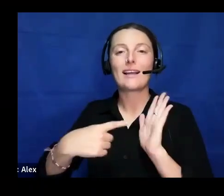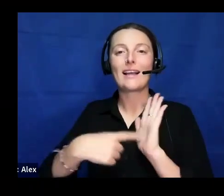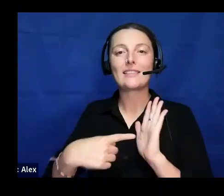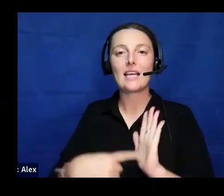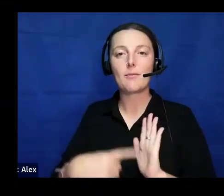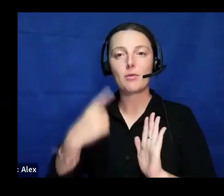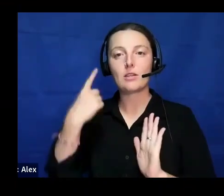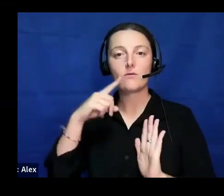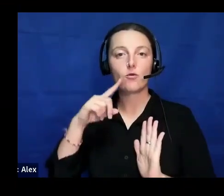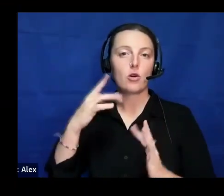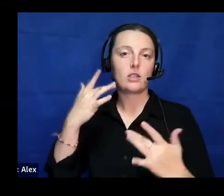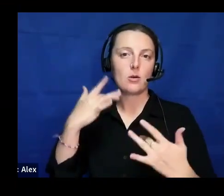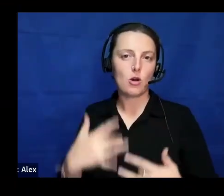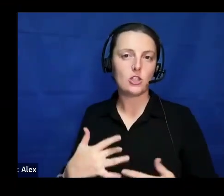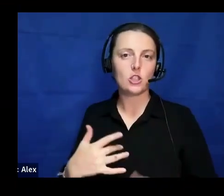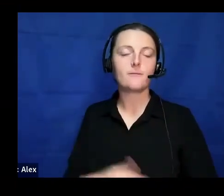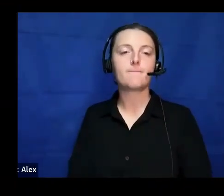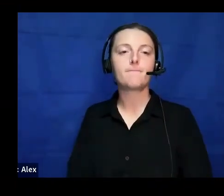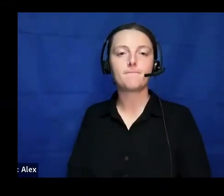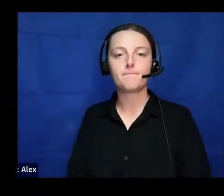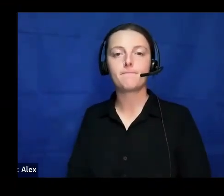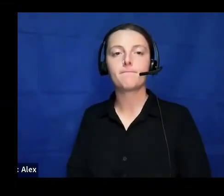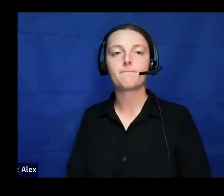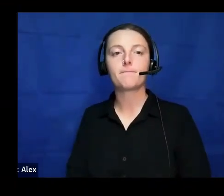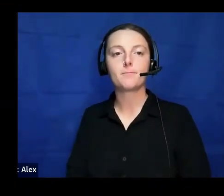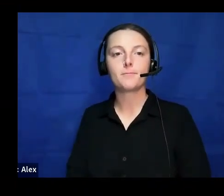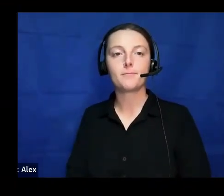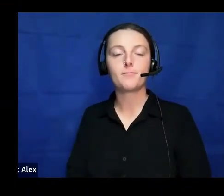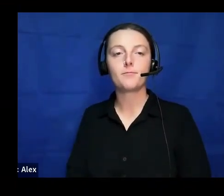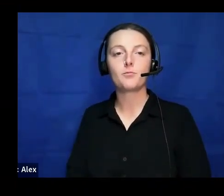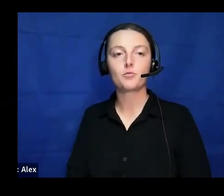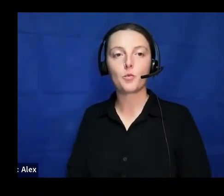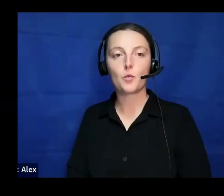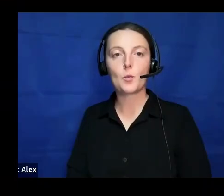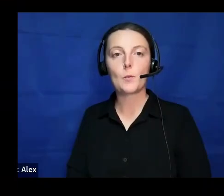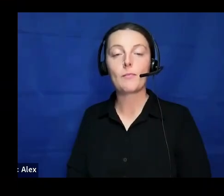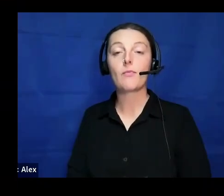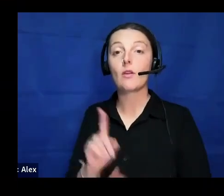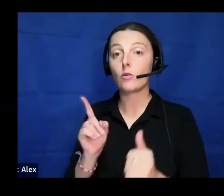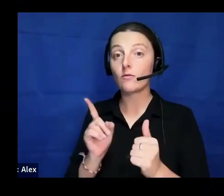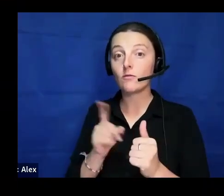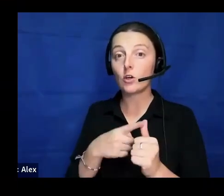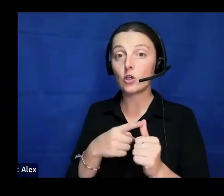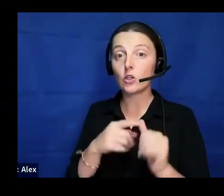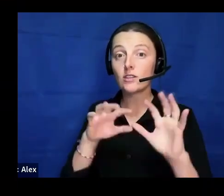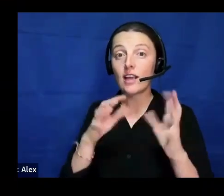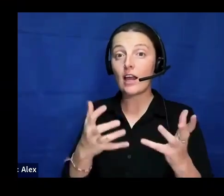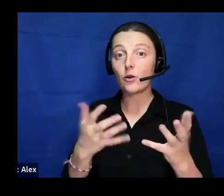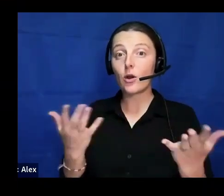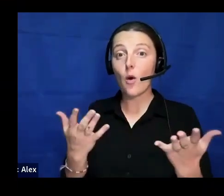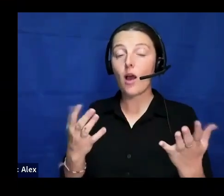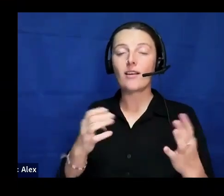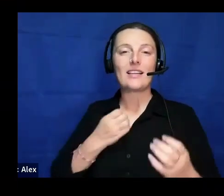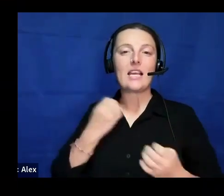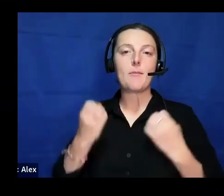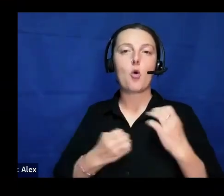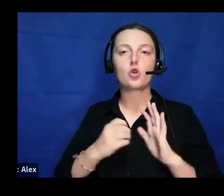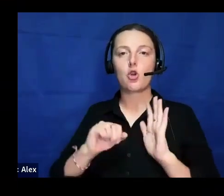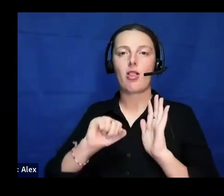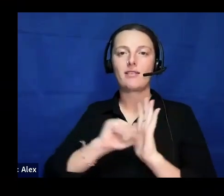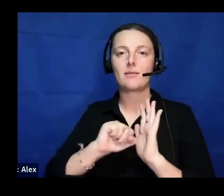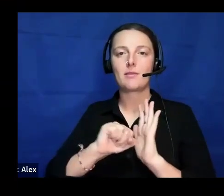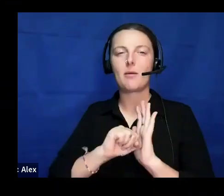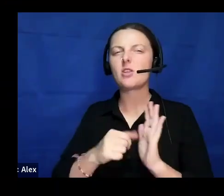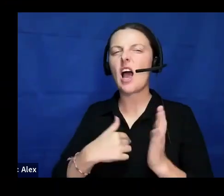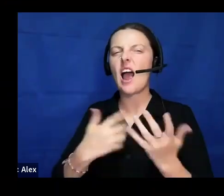aware of and pay attention to. So the first category, we have emotional symptoms. And so I kind of highlighted just